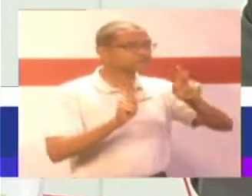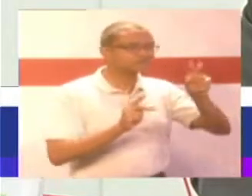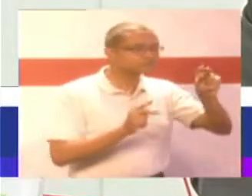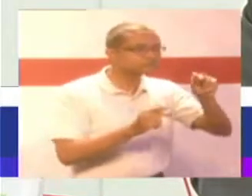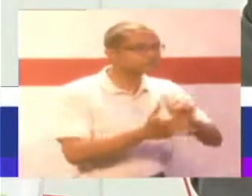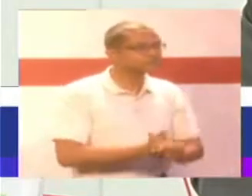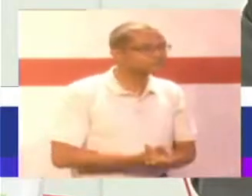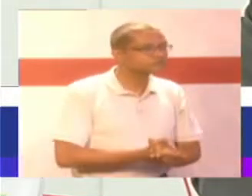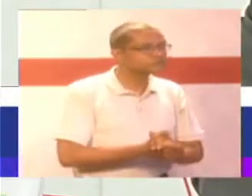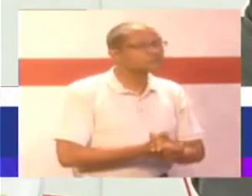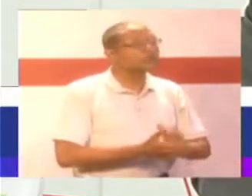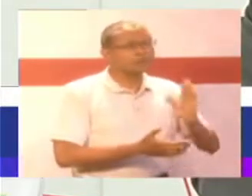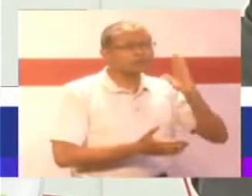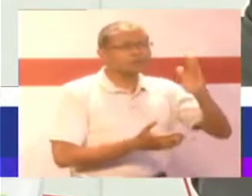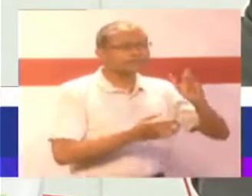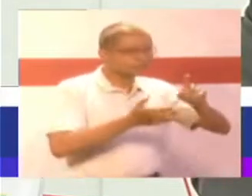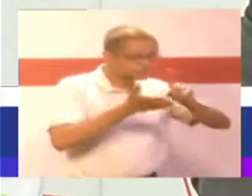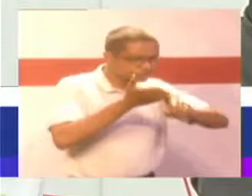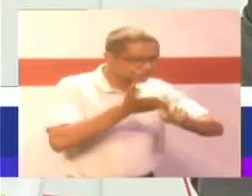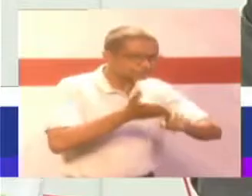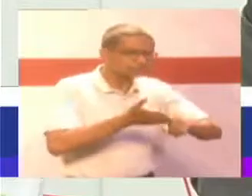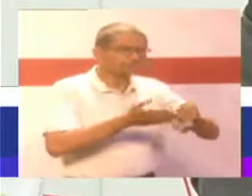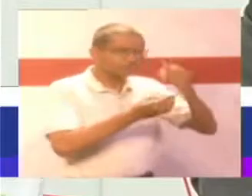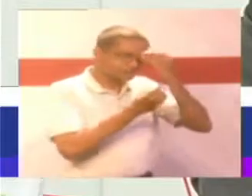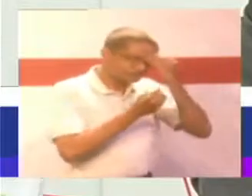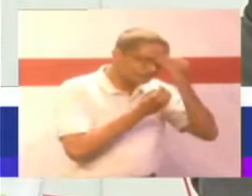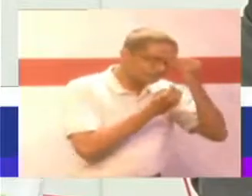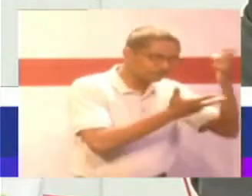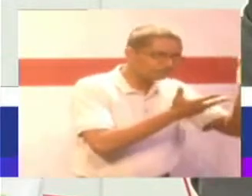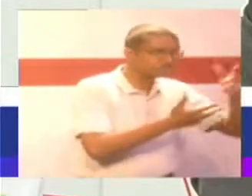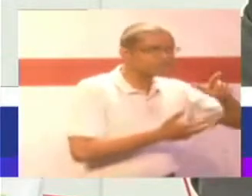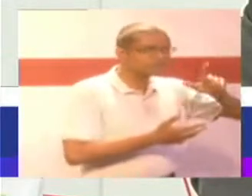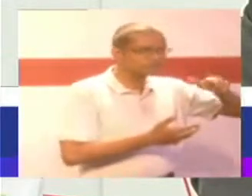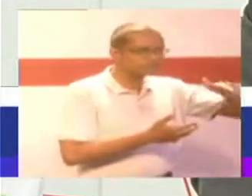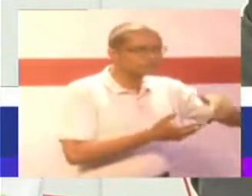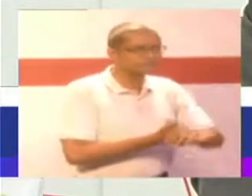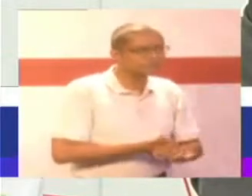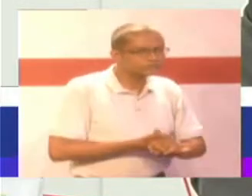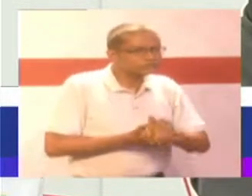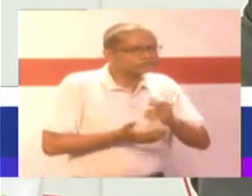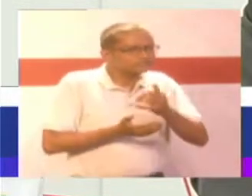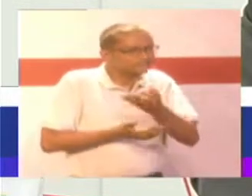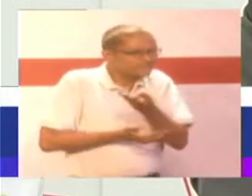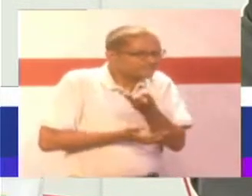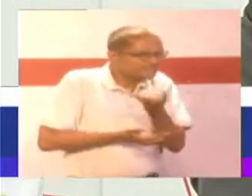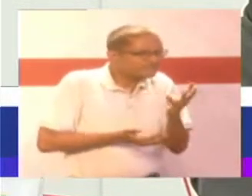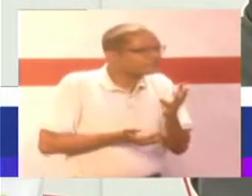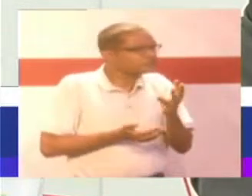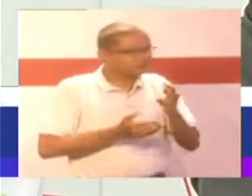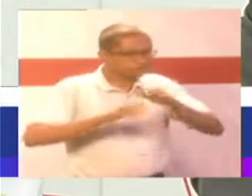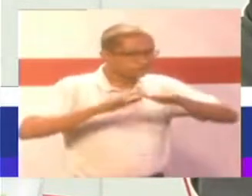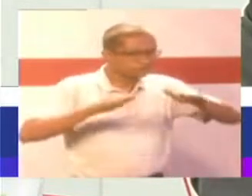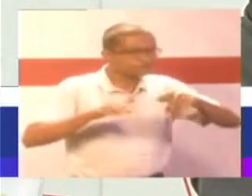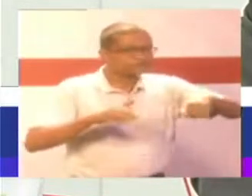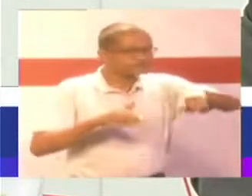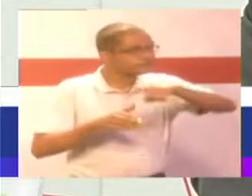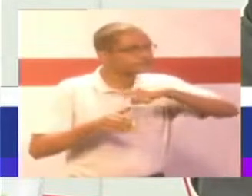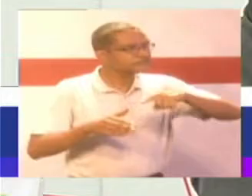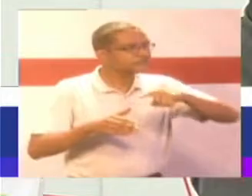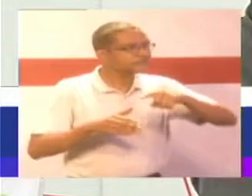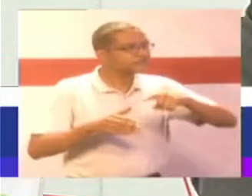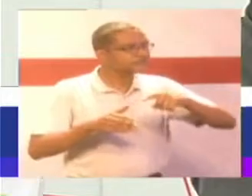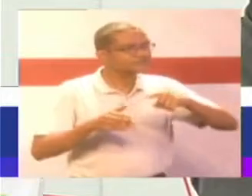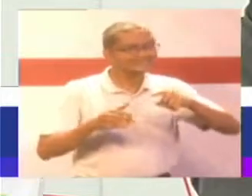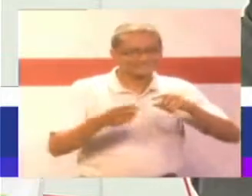that proportion to you at a later point in time. There have been a small number of children usually associated with positive